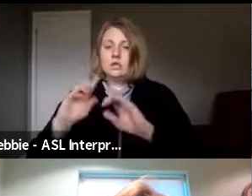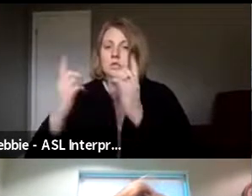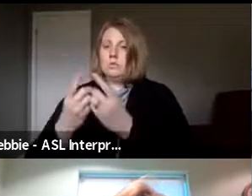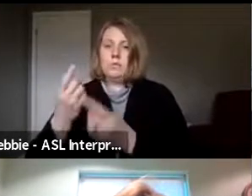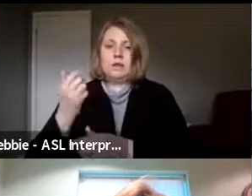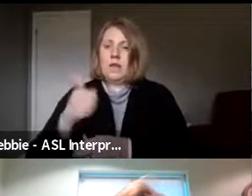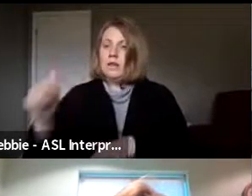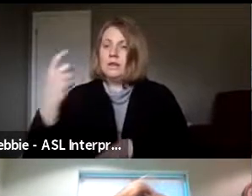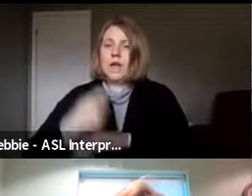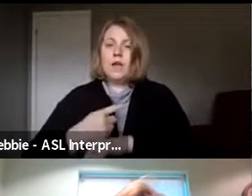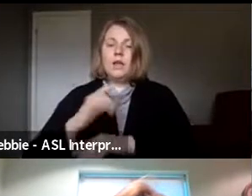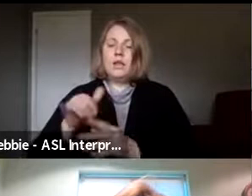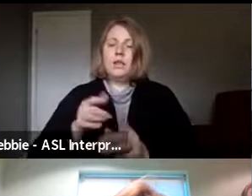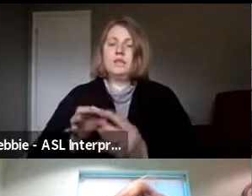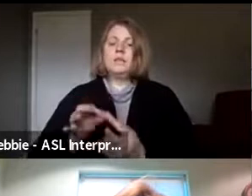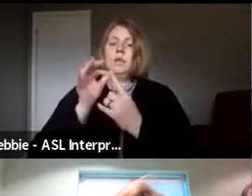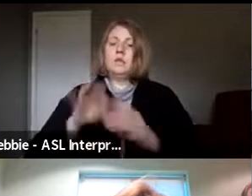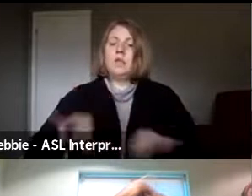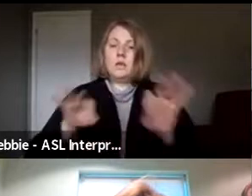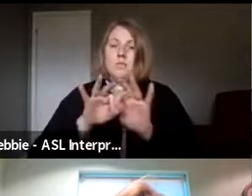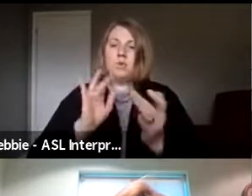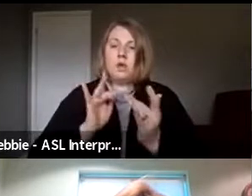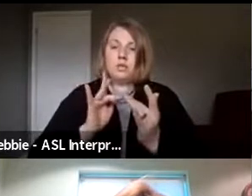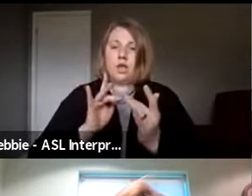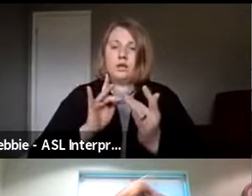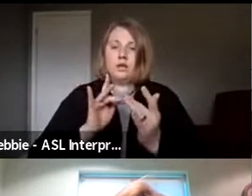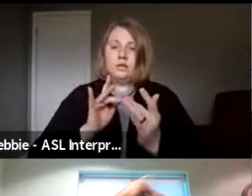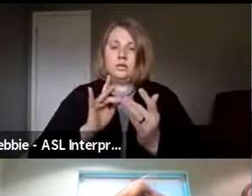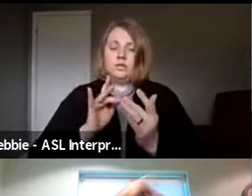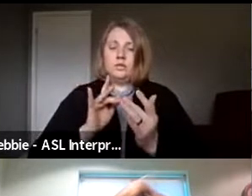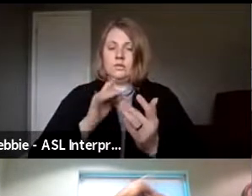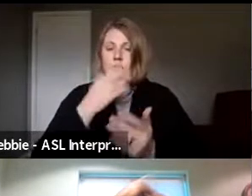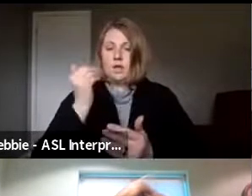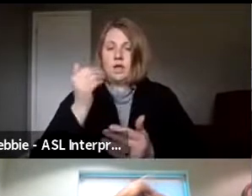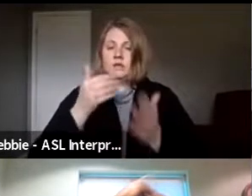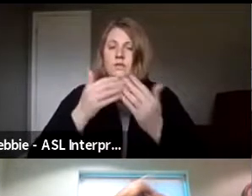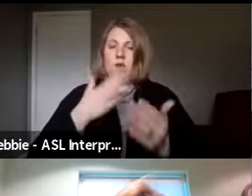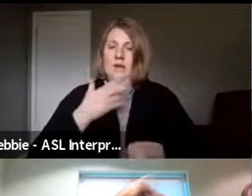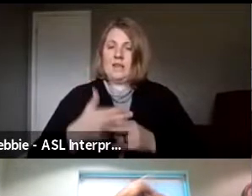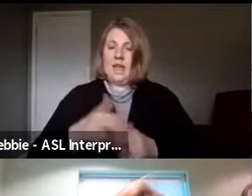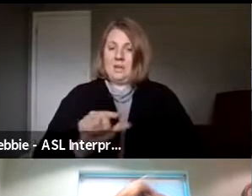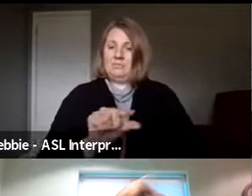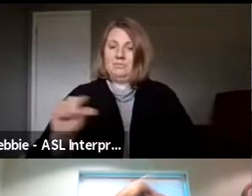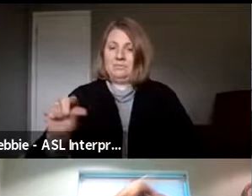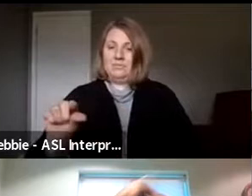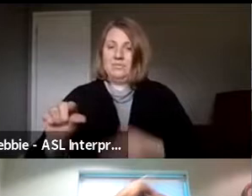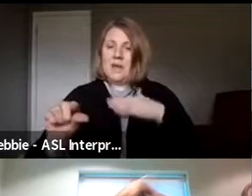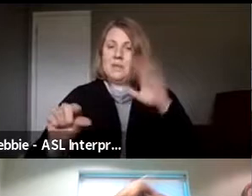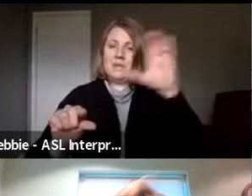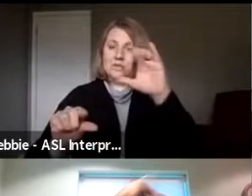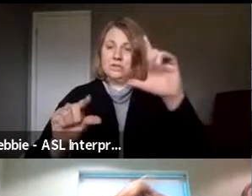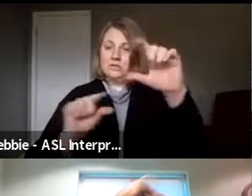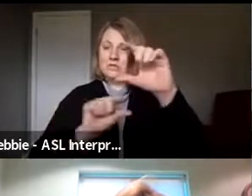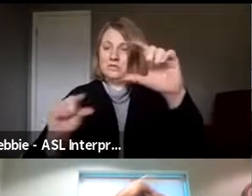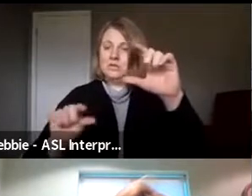day. It's especially important online because even though my name is written right below me, they might not see it. They might